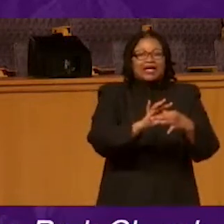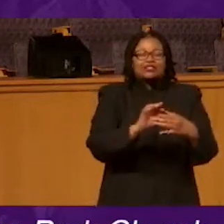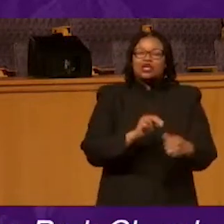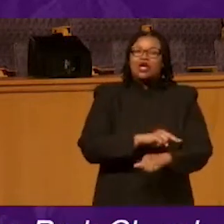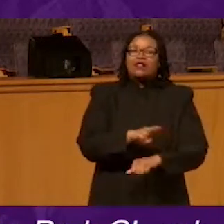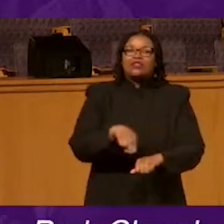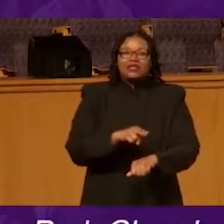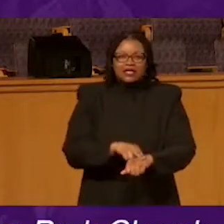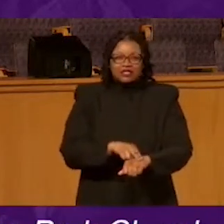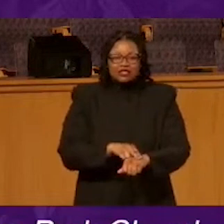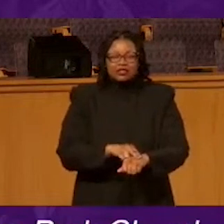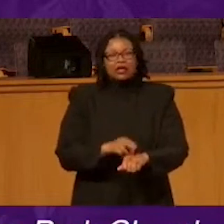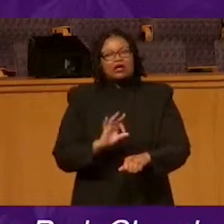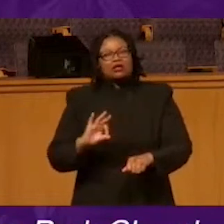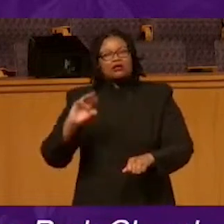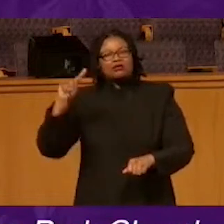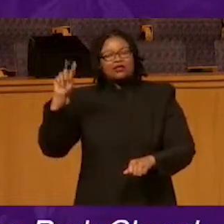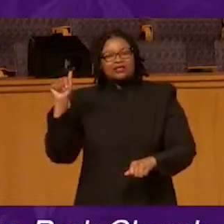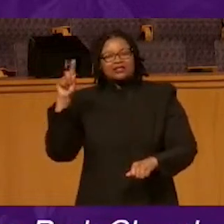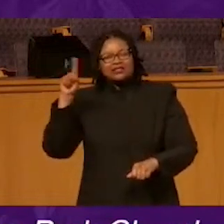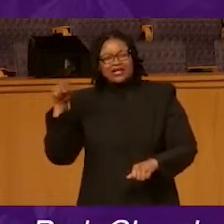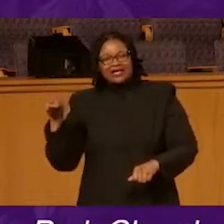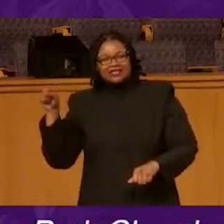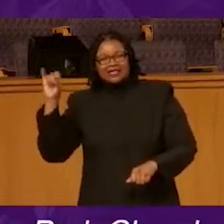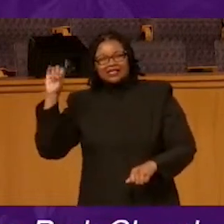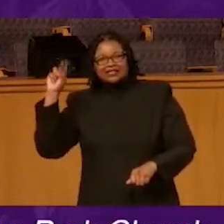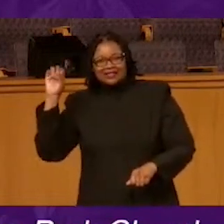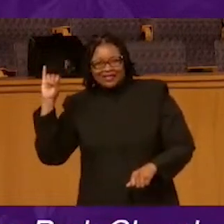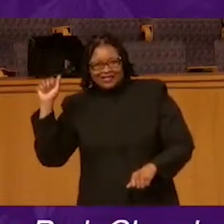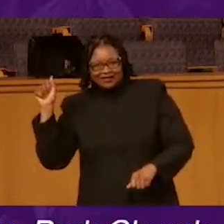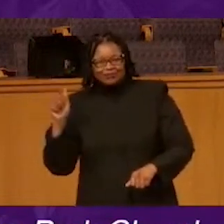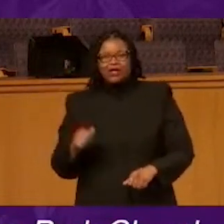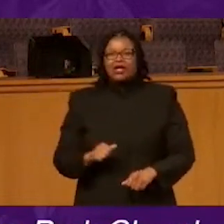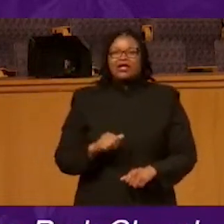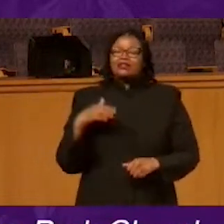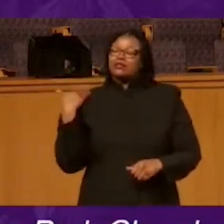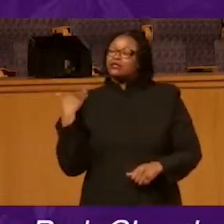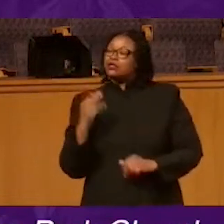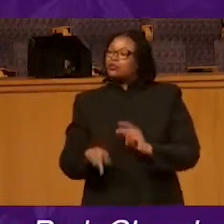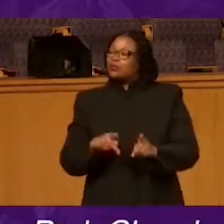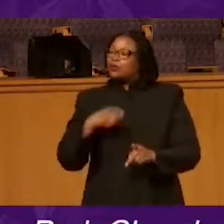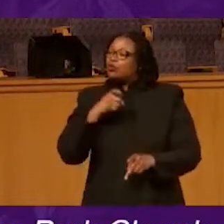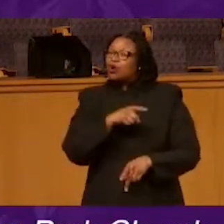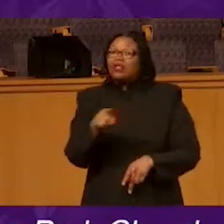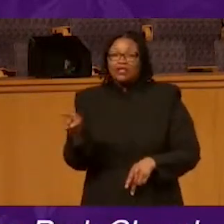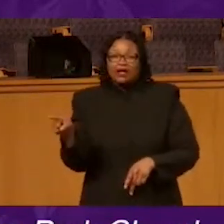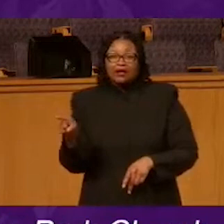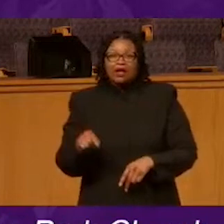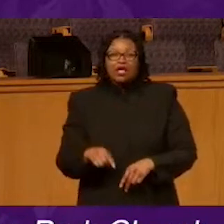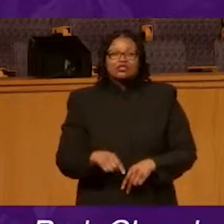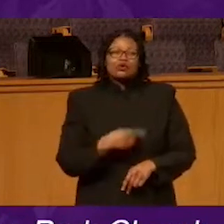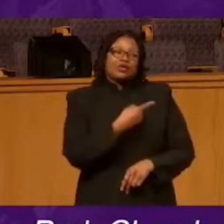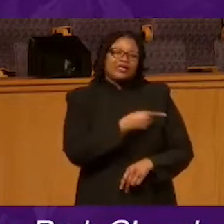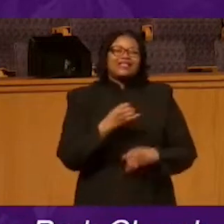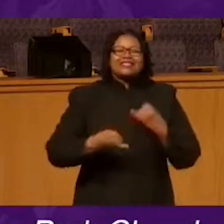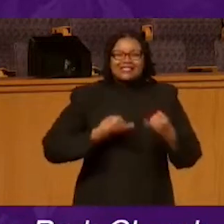nation of Tanzania and the young people who are there. And so I'm really